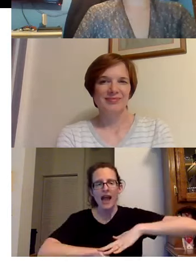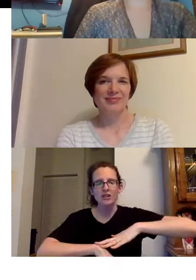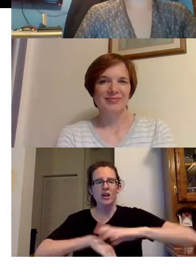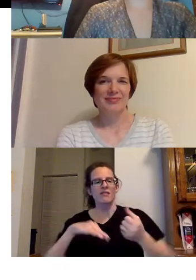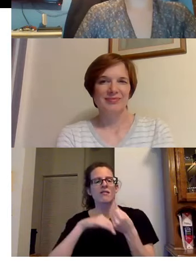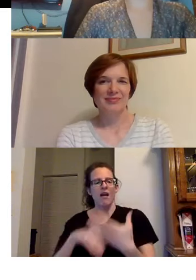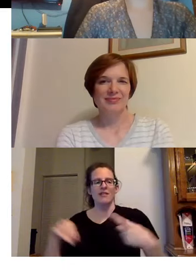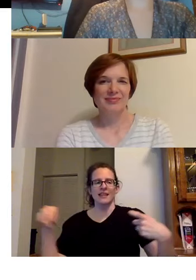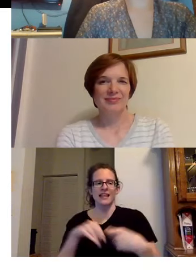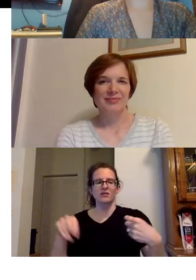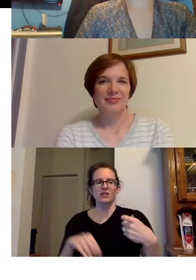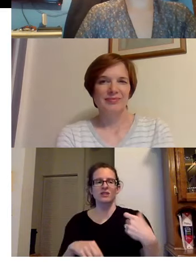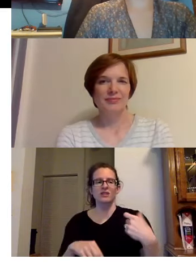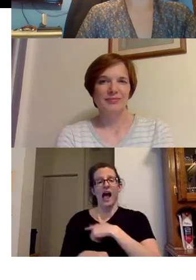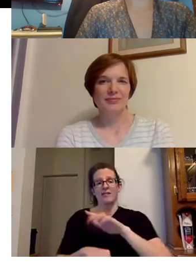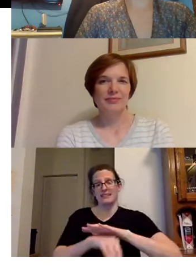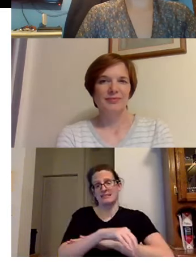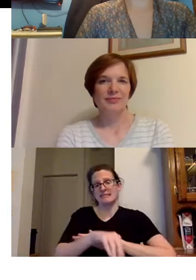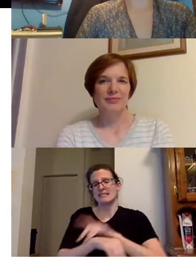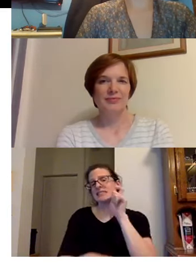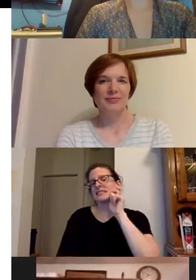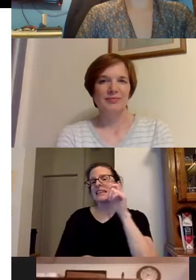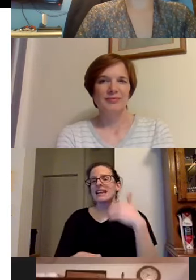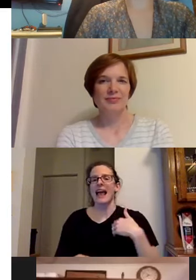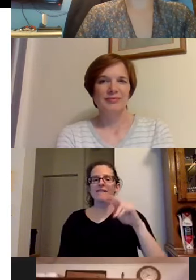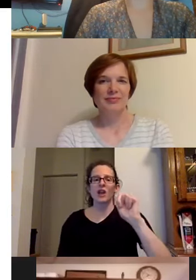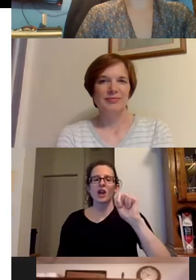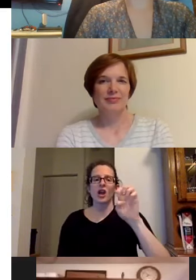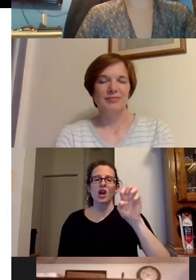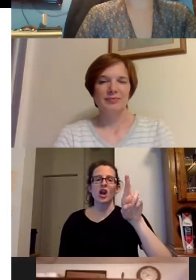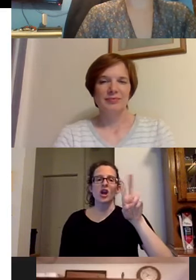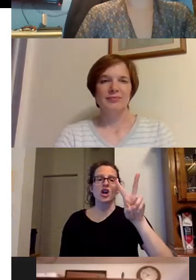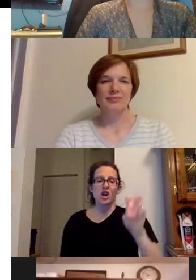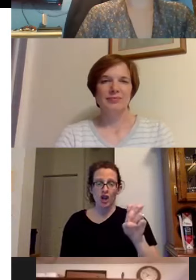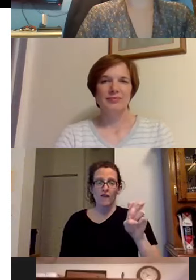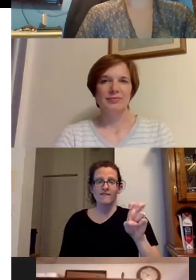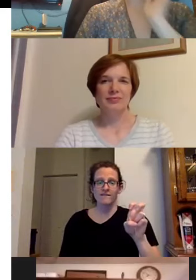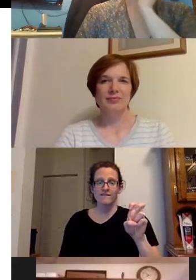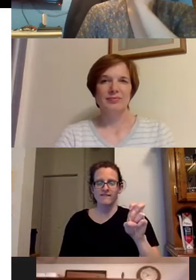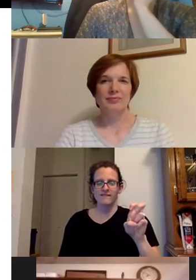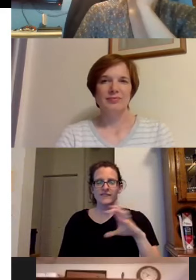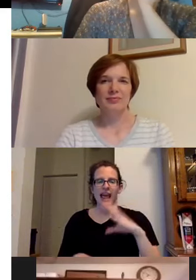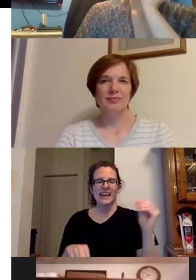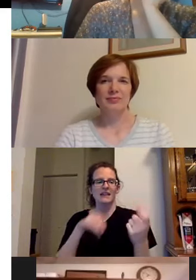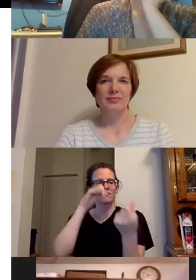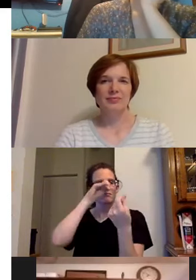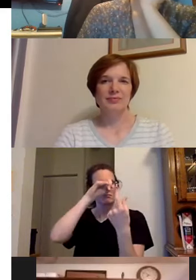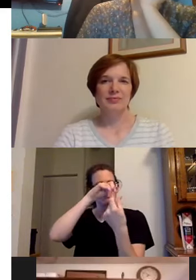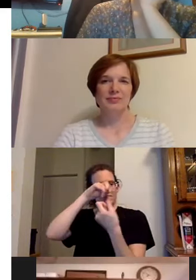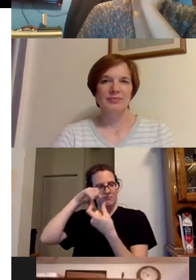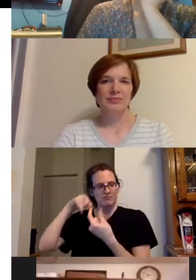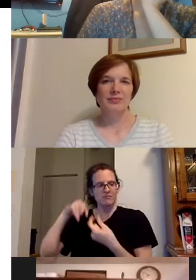skin is full of nerve endings, and nerves transmit impulses using electrical